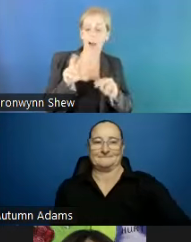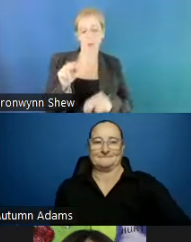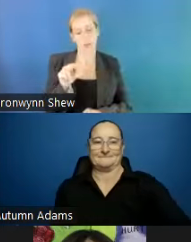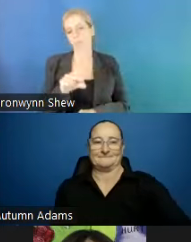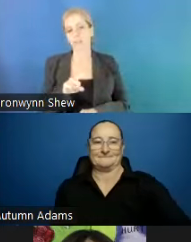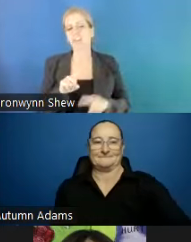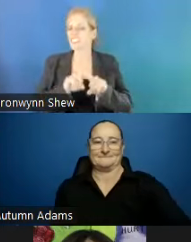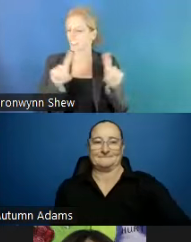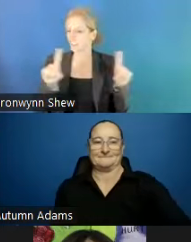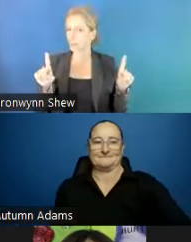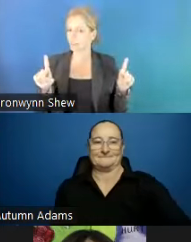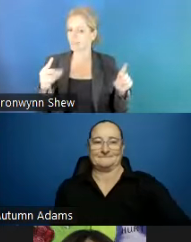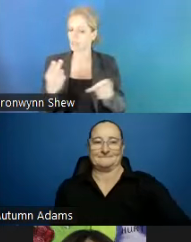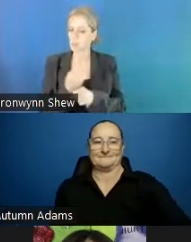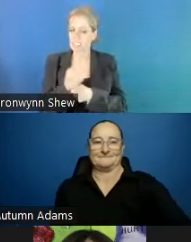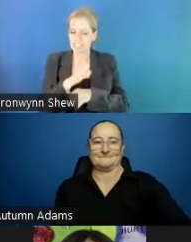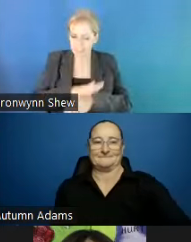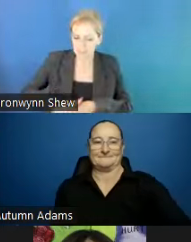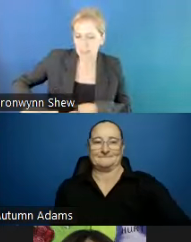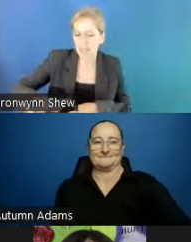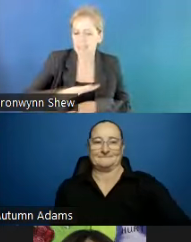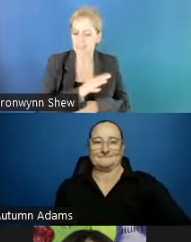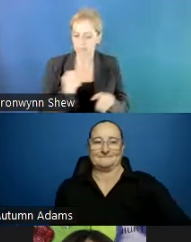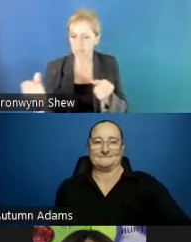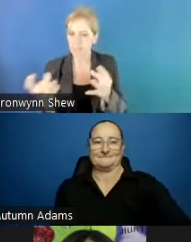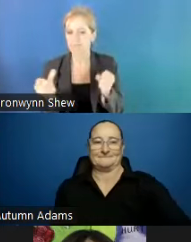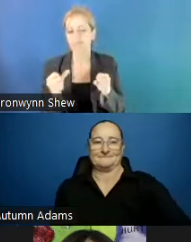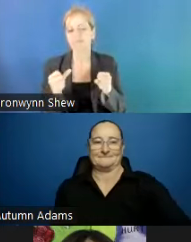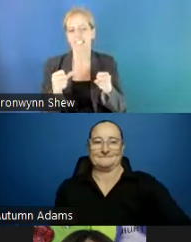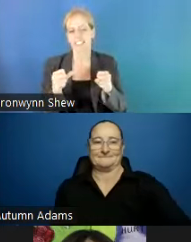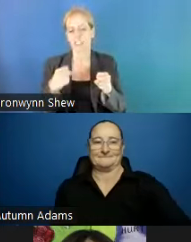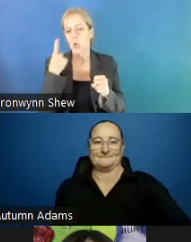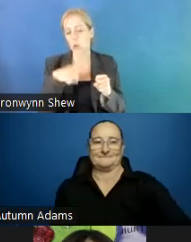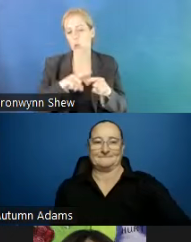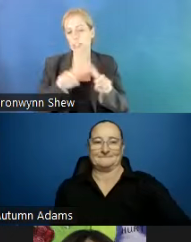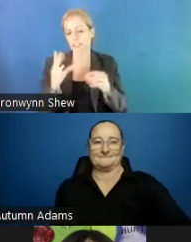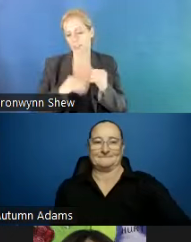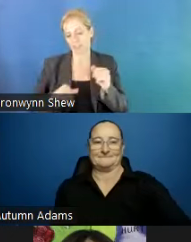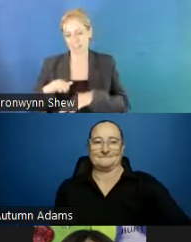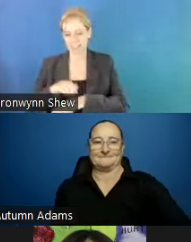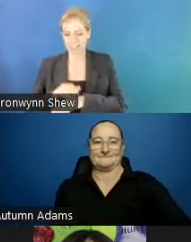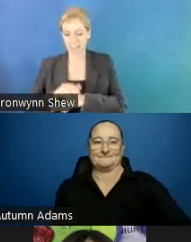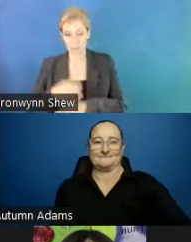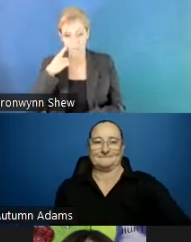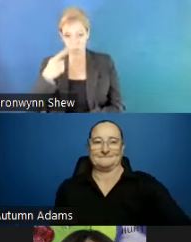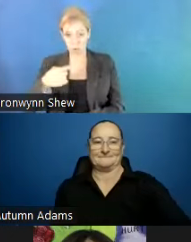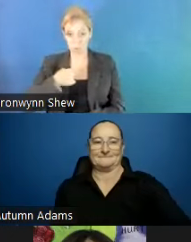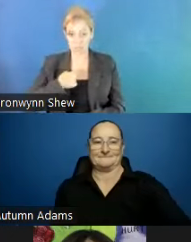in English. So the simple sign of me holding my hand with my index finger up to represent a